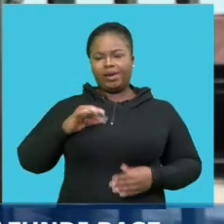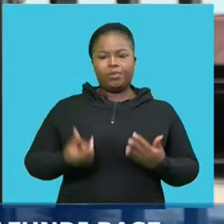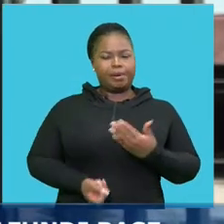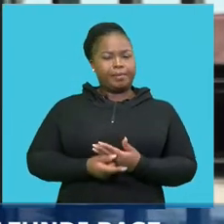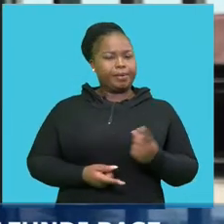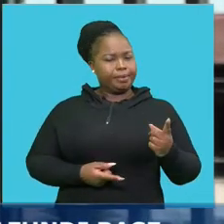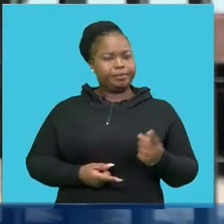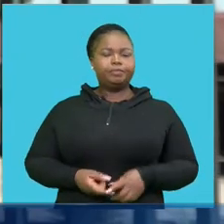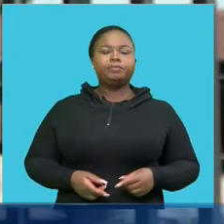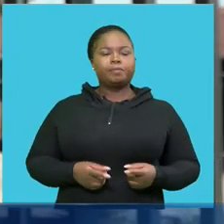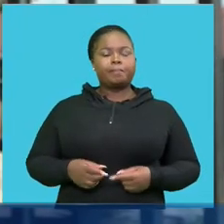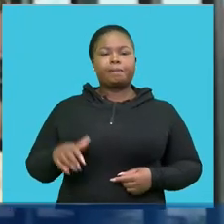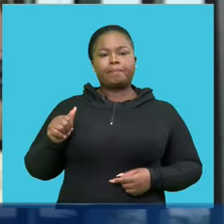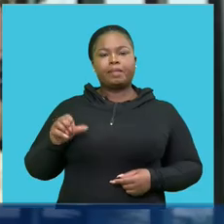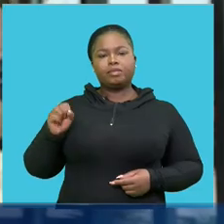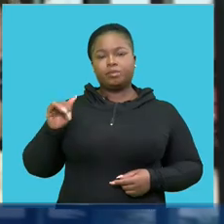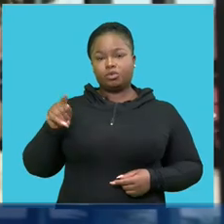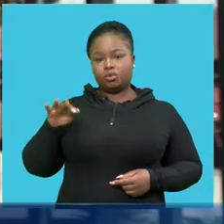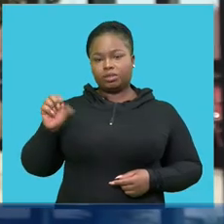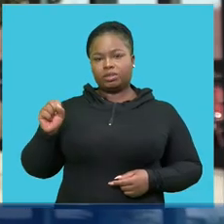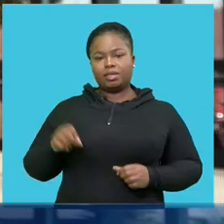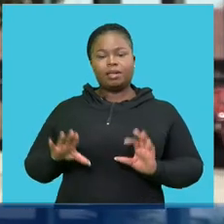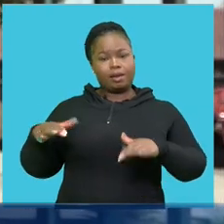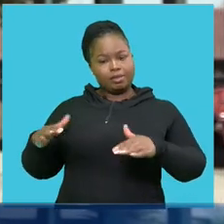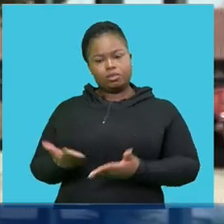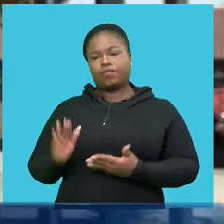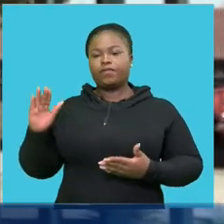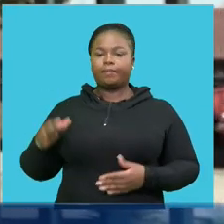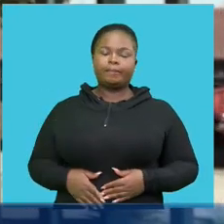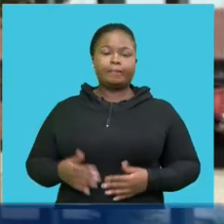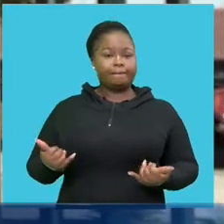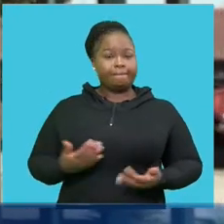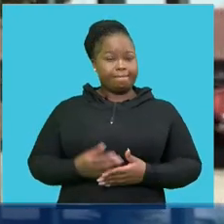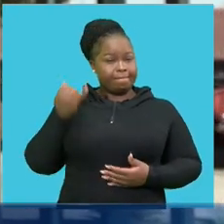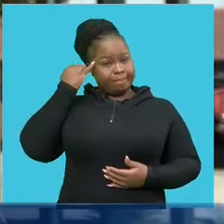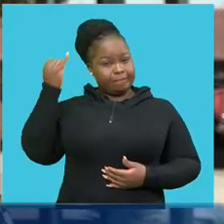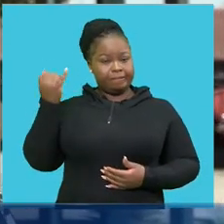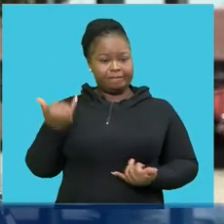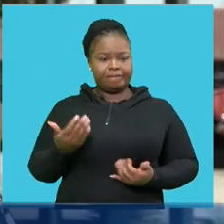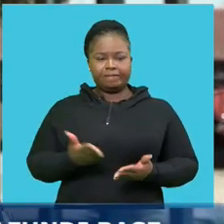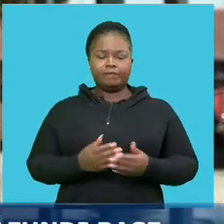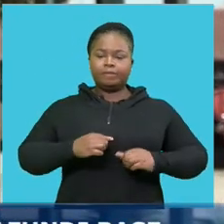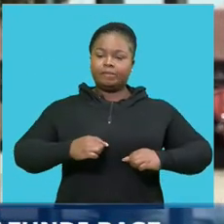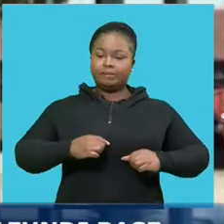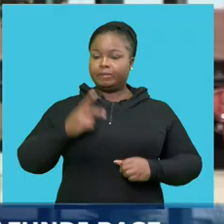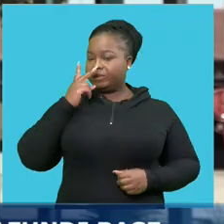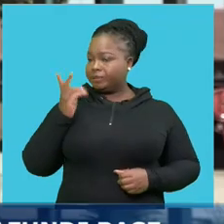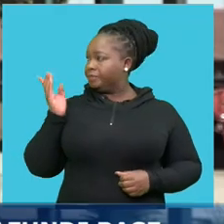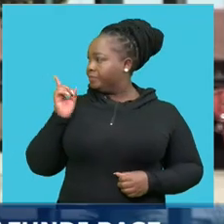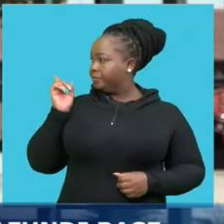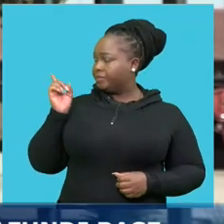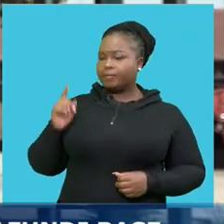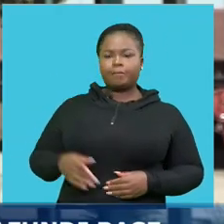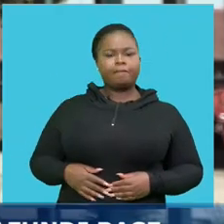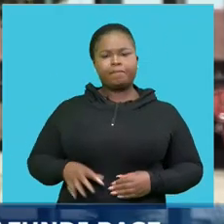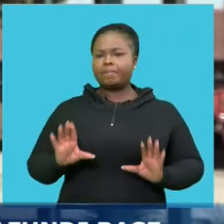is we had asbestos classes, né? And they removed the classes. So now you can just imagine there's some open space here, as you can see at the back.